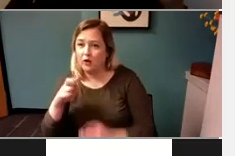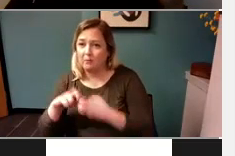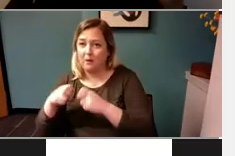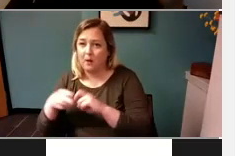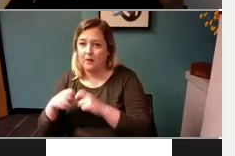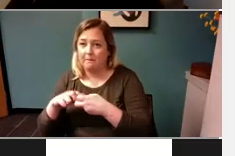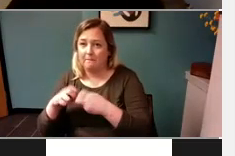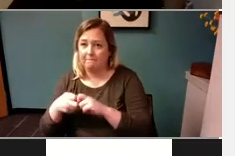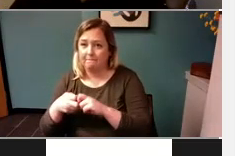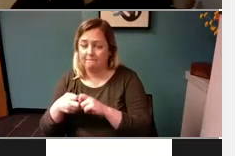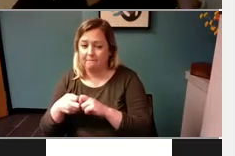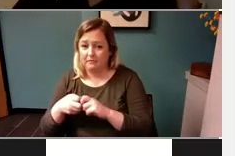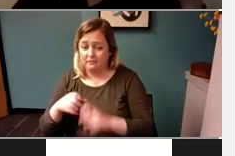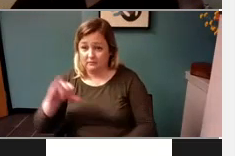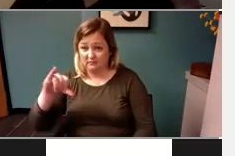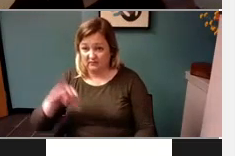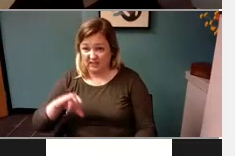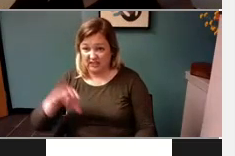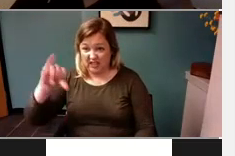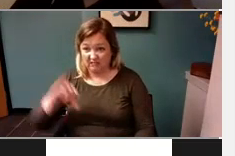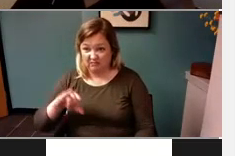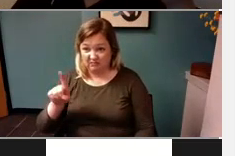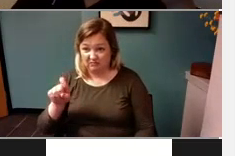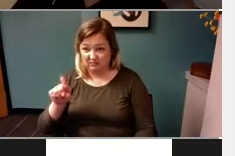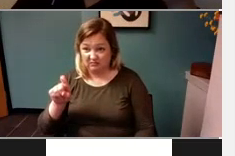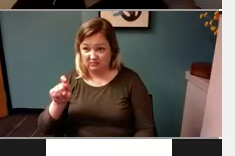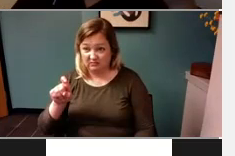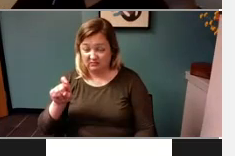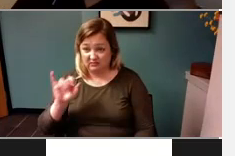Is this the same problem as our graph coloring problem?